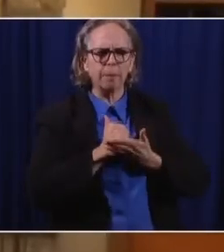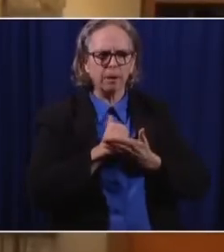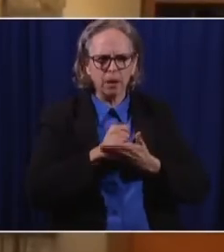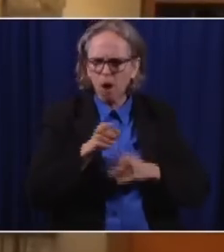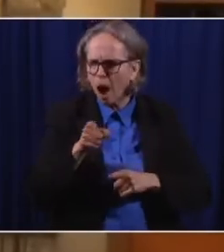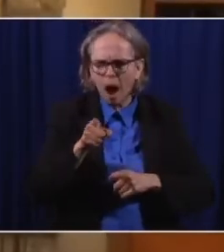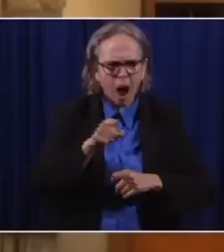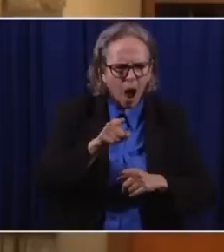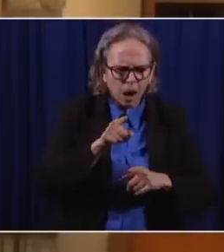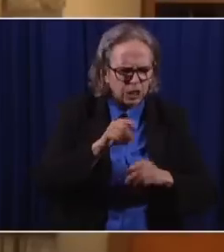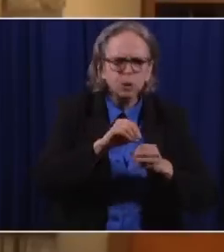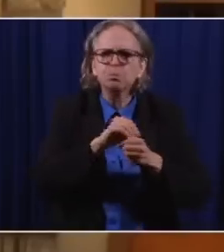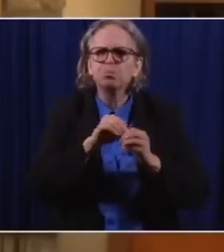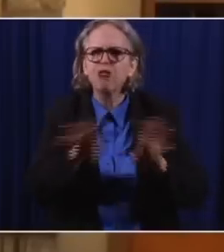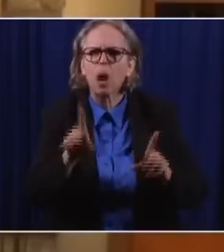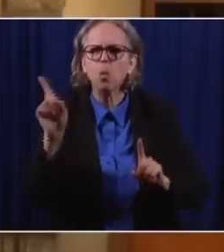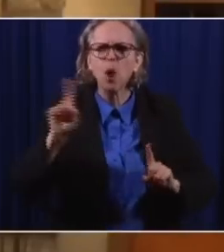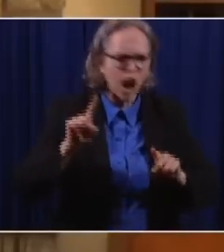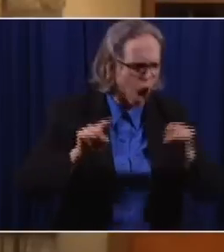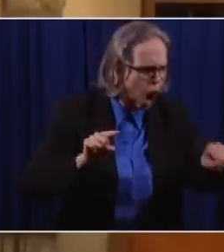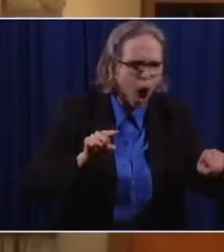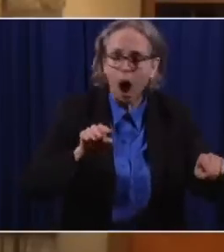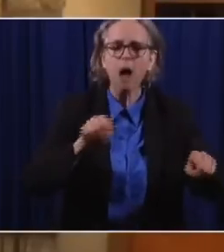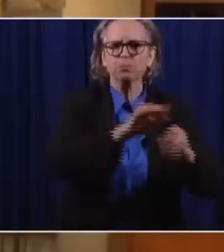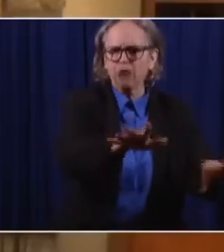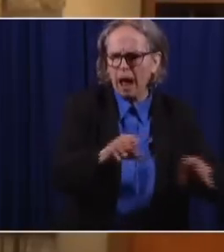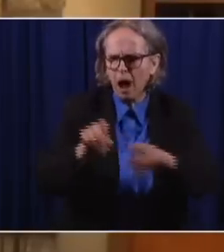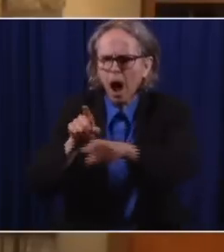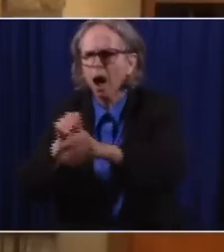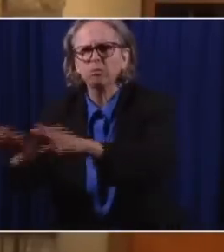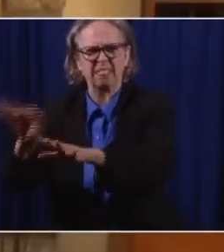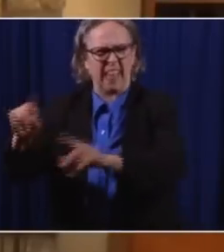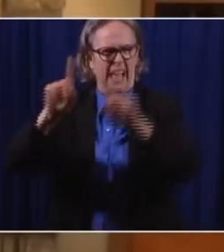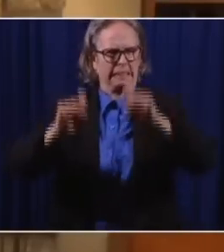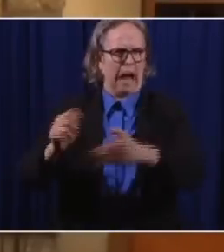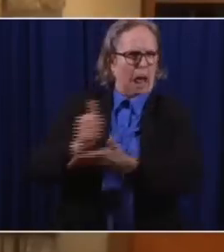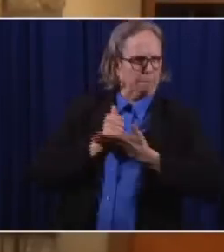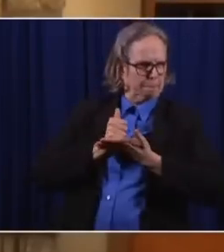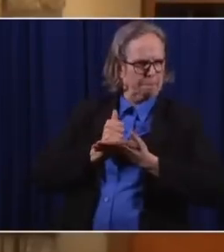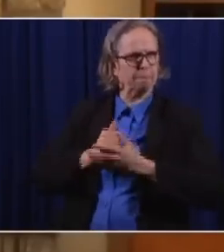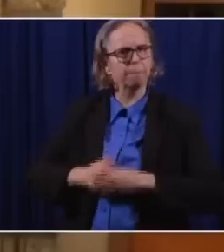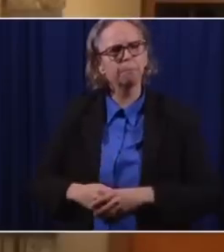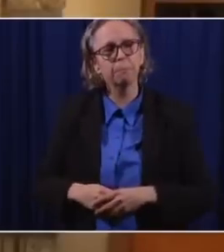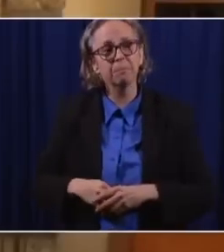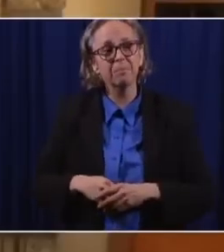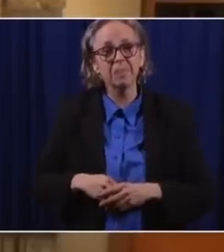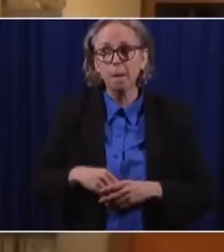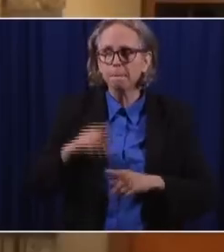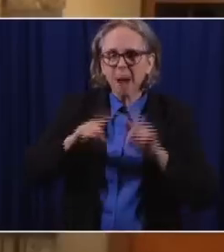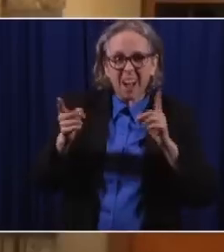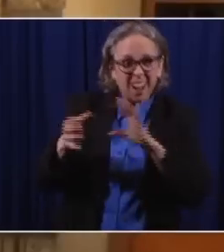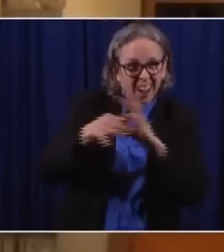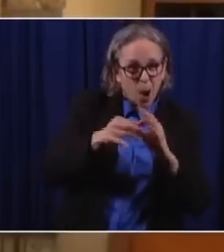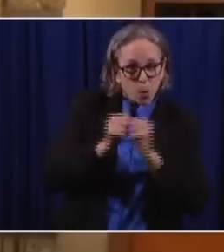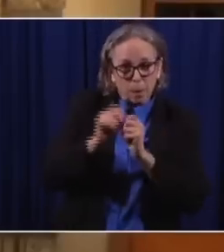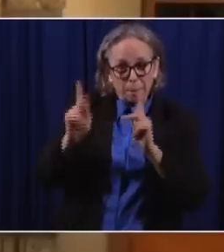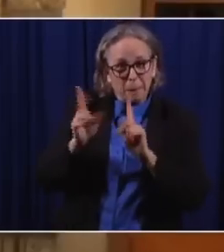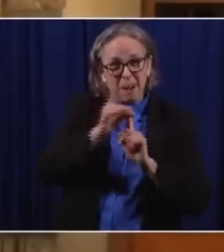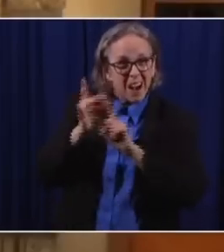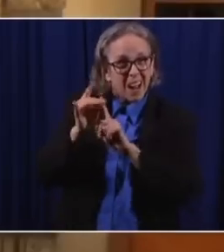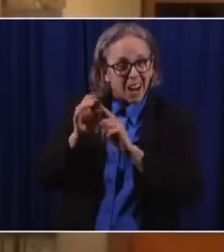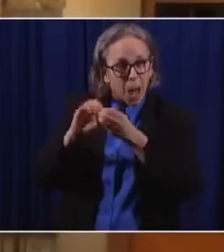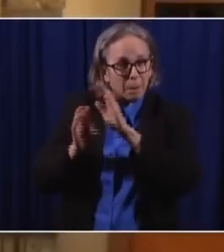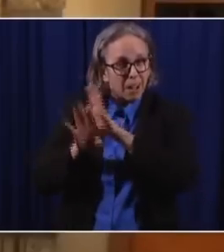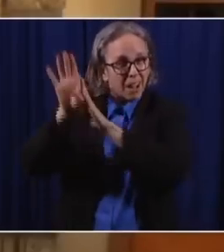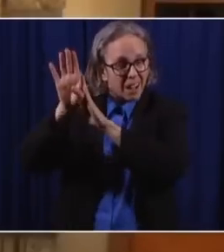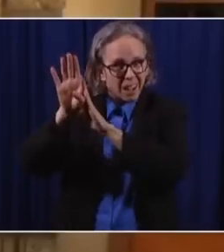we have always wanted more testing, and so we've got it up significantly. However, cases have also increased significantly in the past several weeks. In fact,